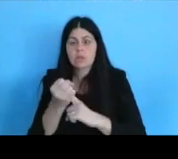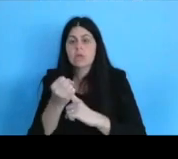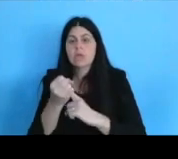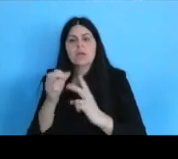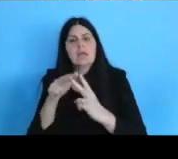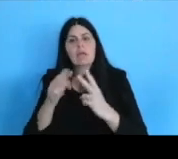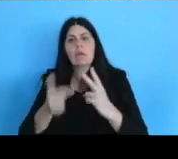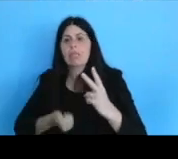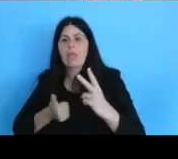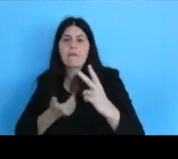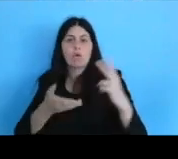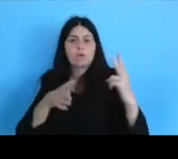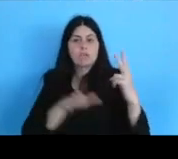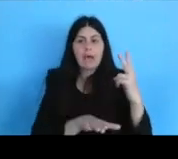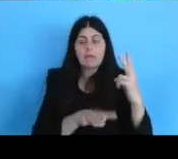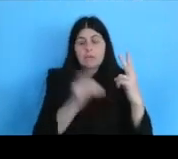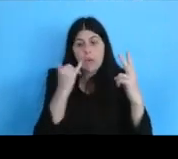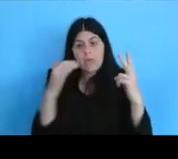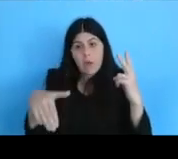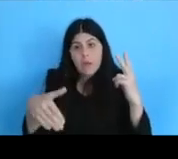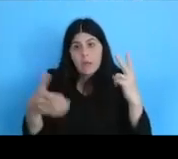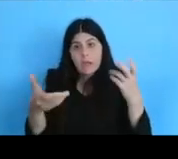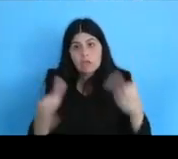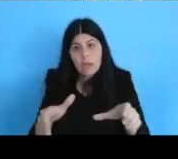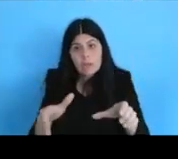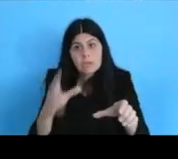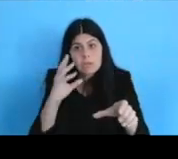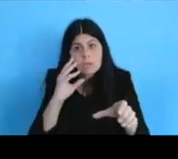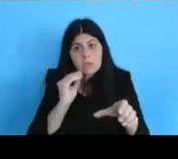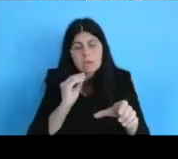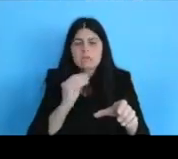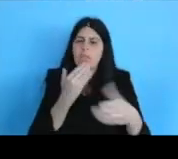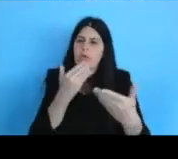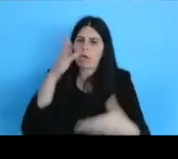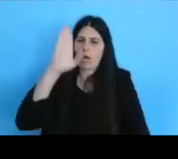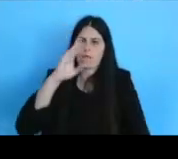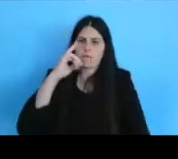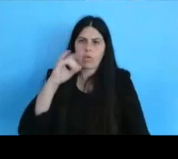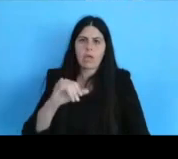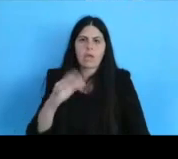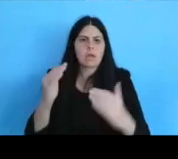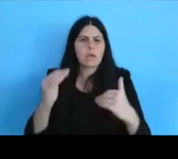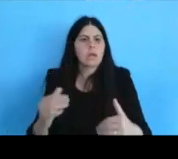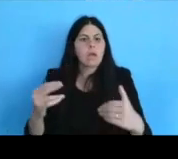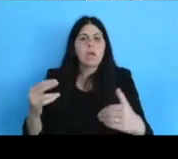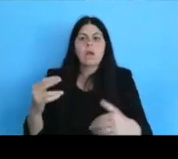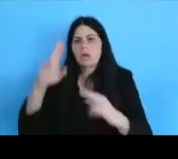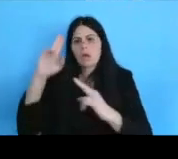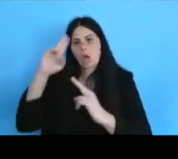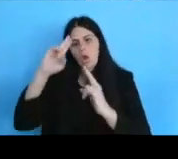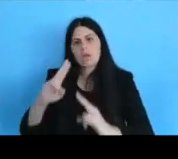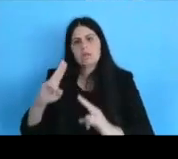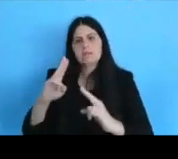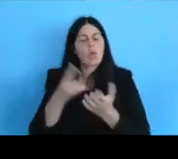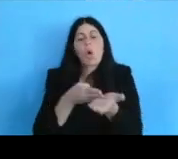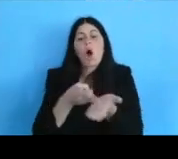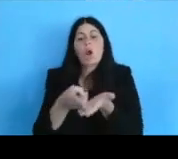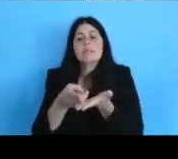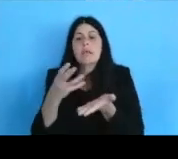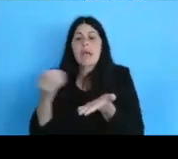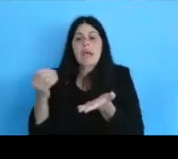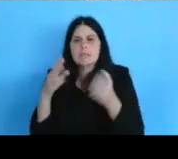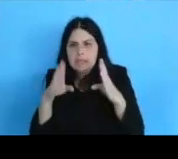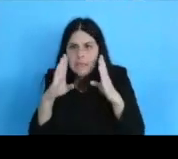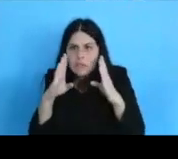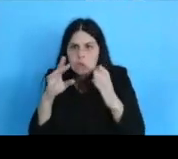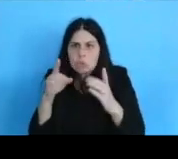chance to experience that and live through it. Thank God for that. Honesty and attention to detail. Many veterans have high